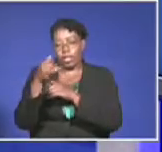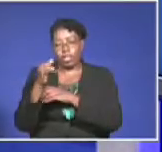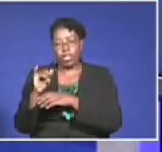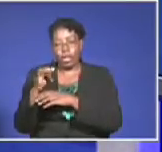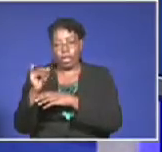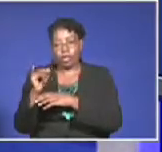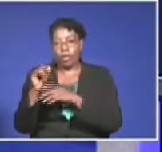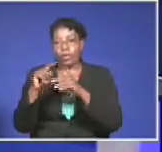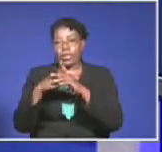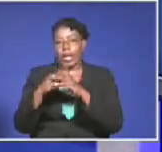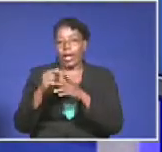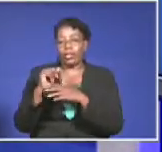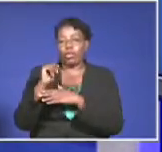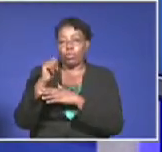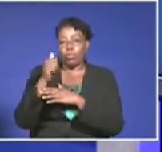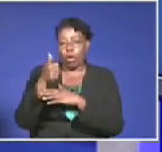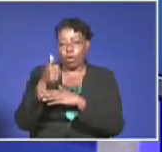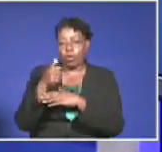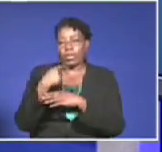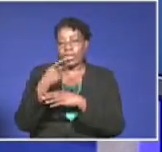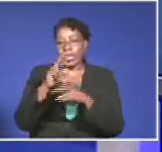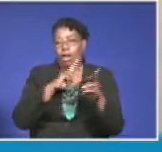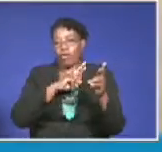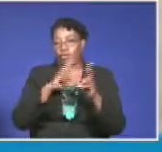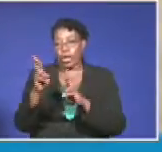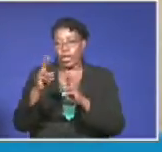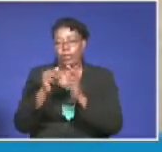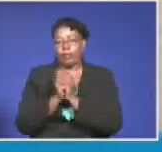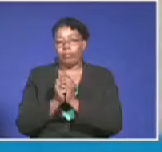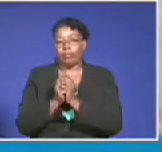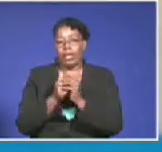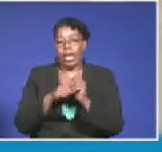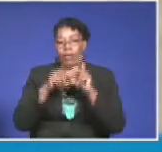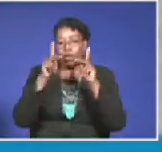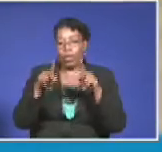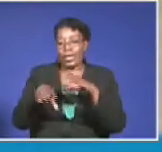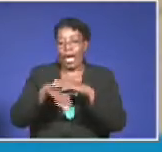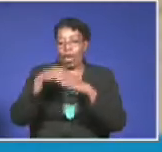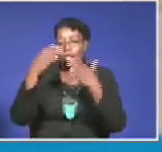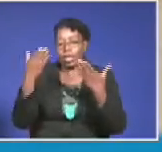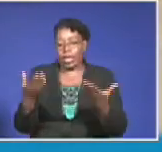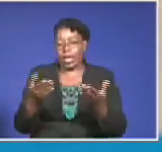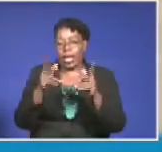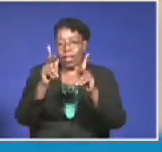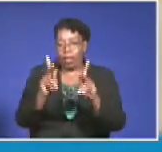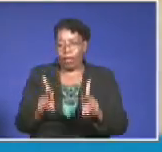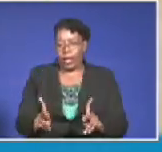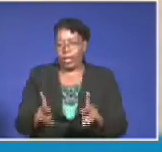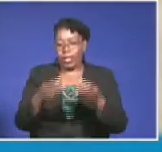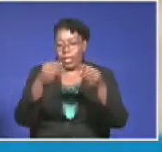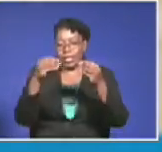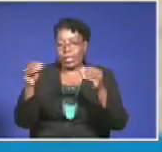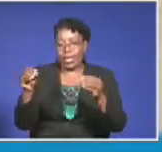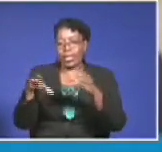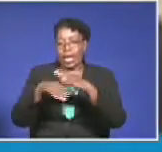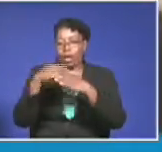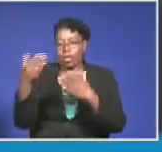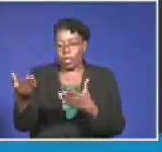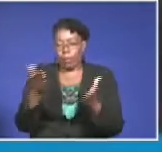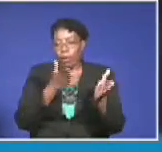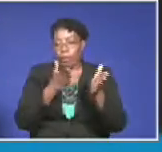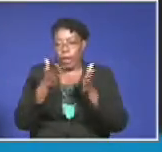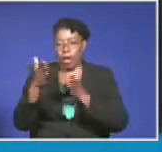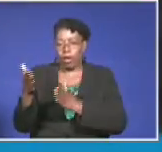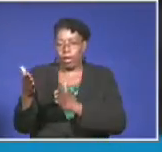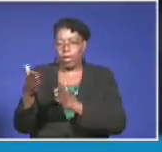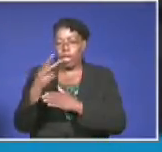Organizer Herman Gilbert says they are ready to go. Everyone is out here. The vendors are here doing their last-minute